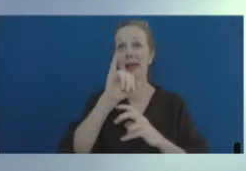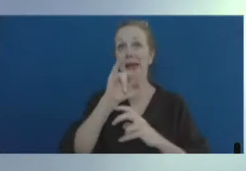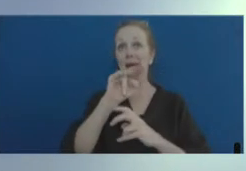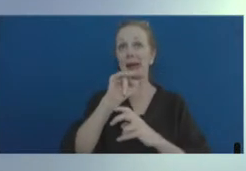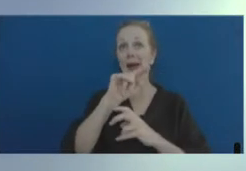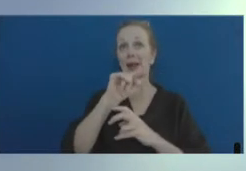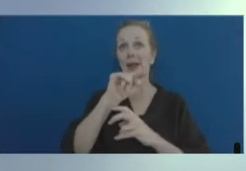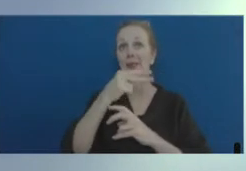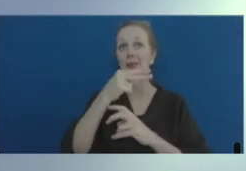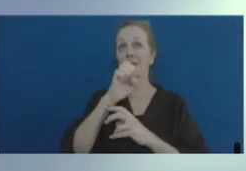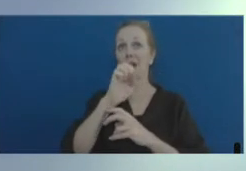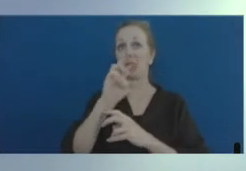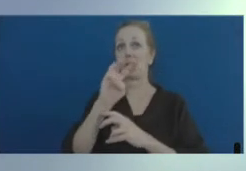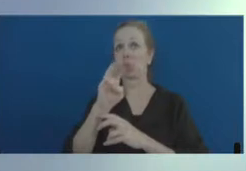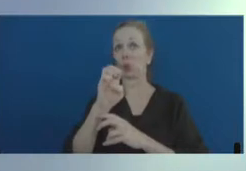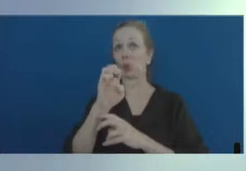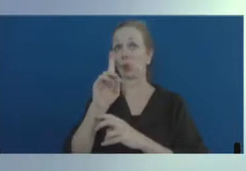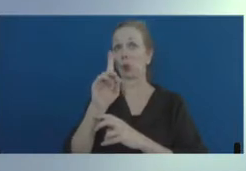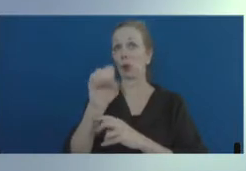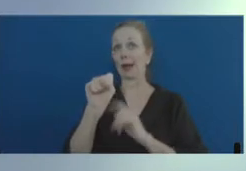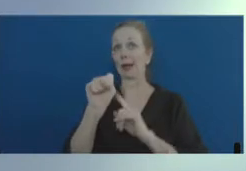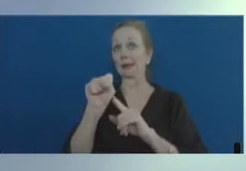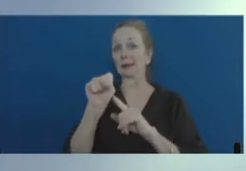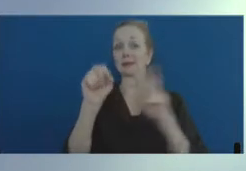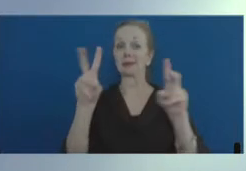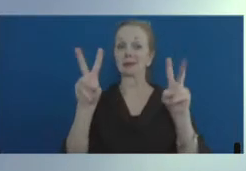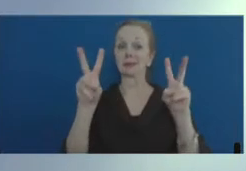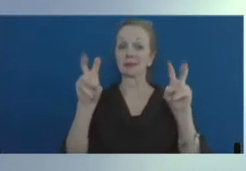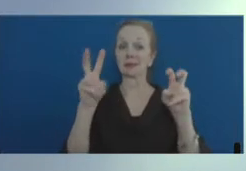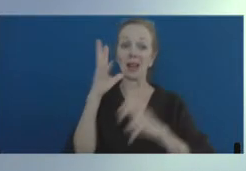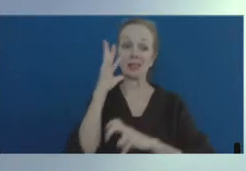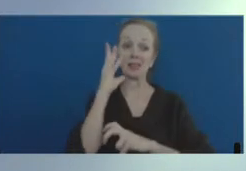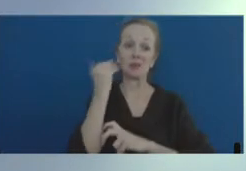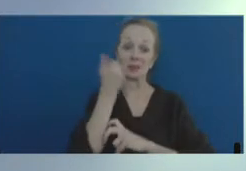done that. Thank you. Yeah, thank you. I mean, it is...